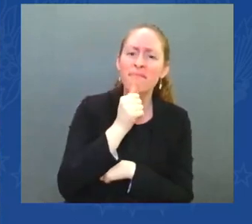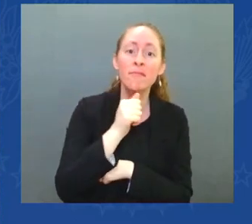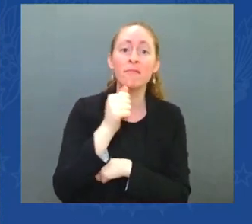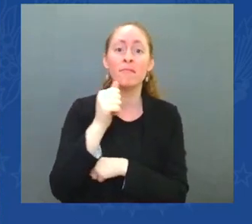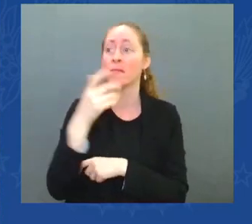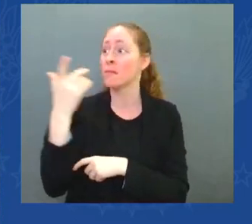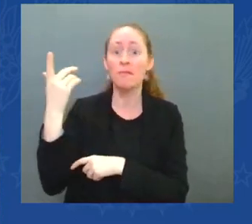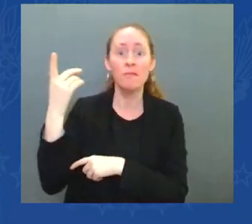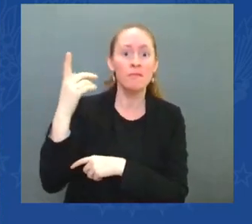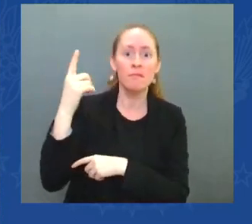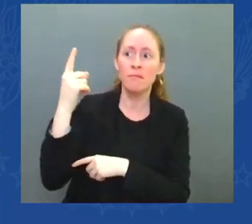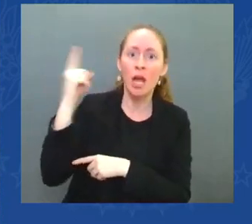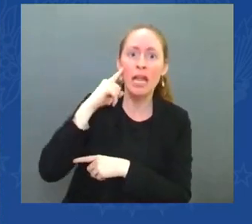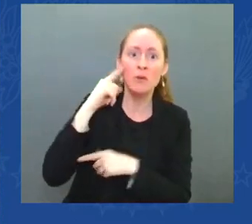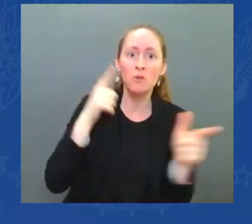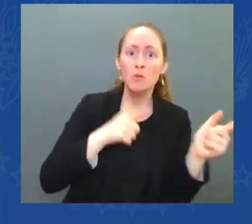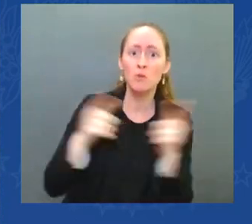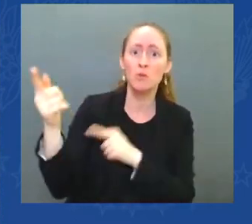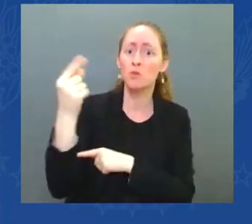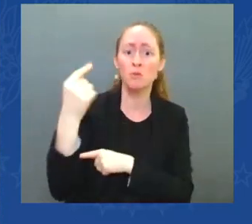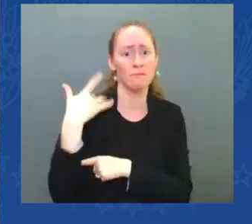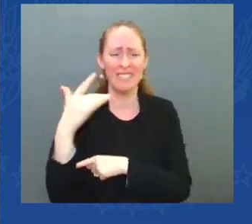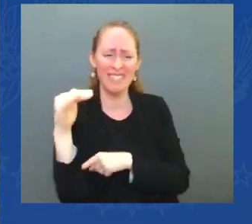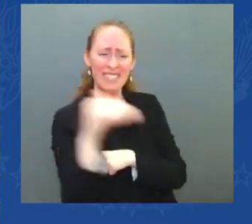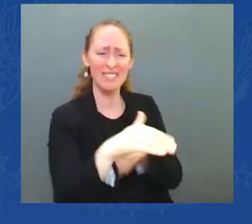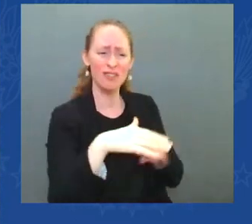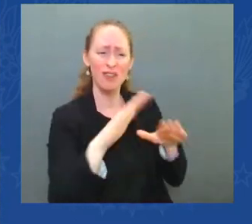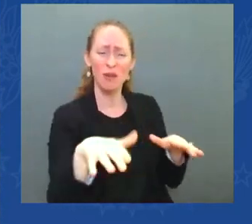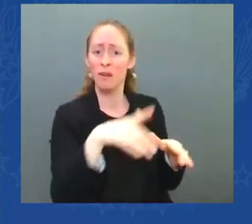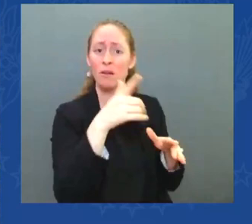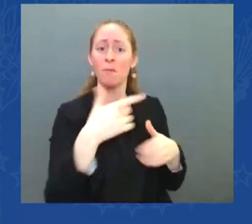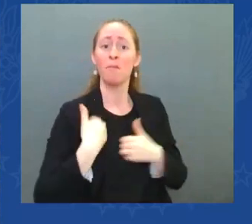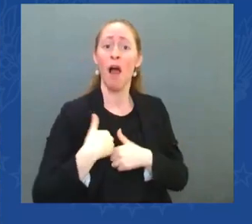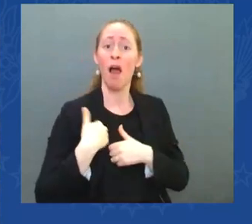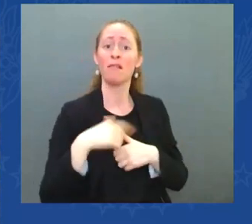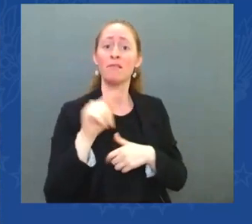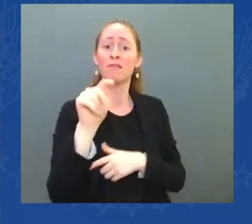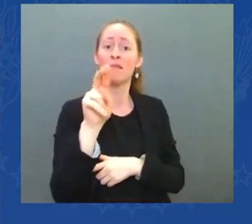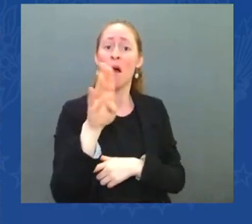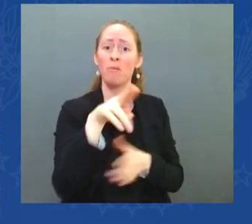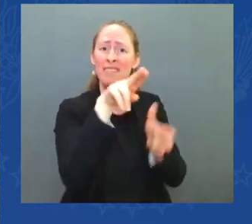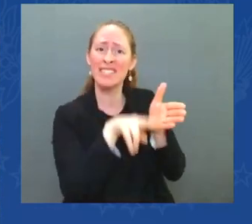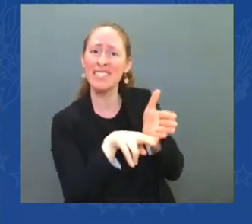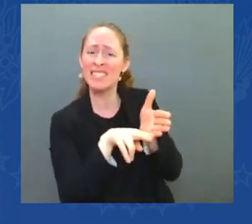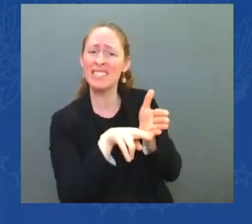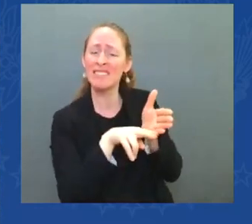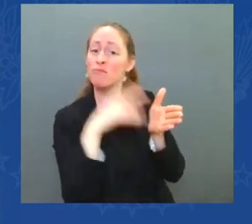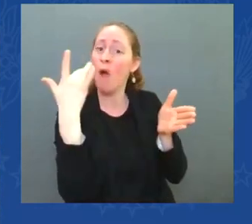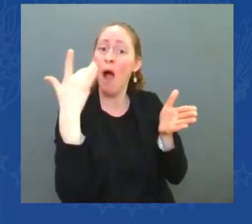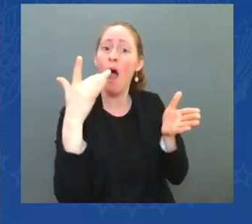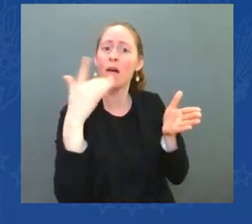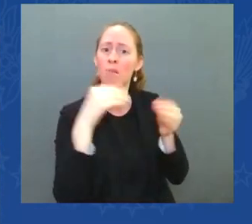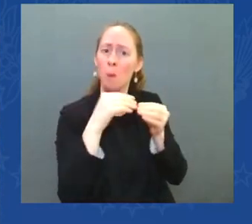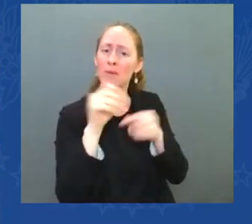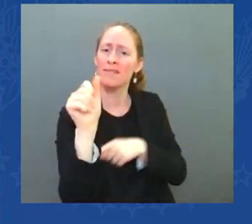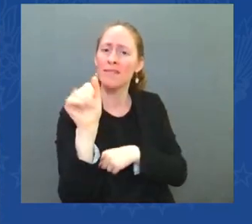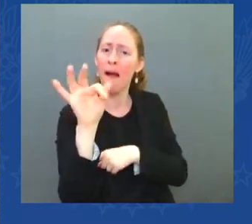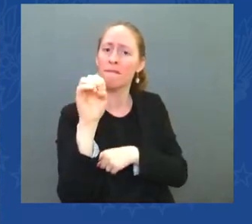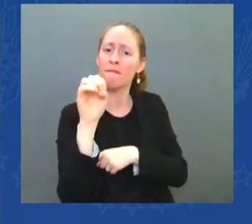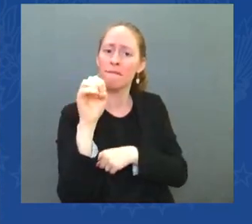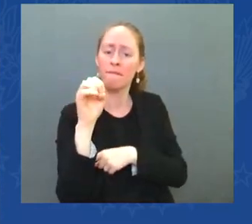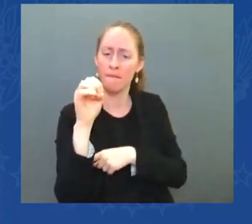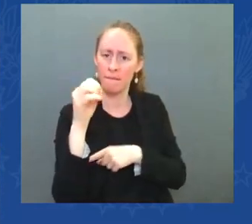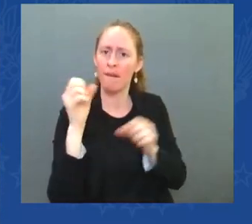outside, because it is the safest place in the home from a stray bullet. Gun violence